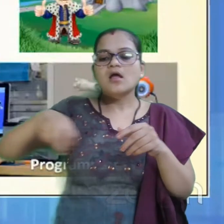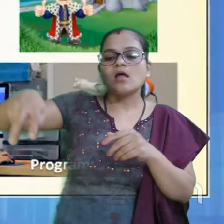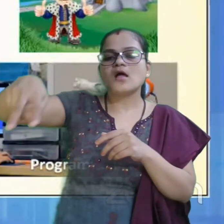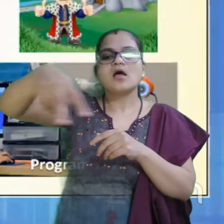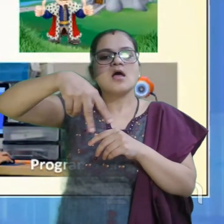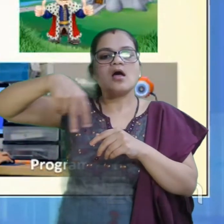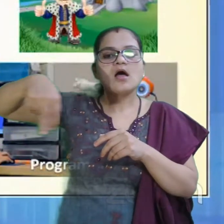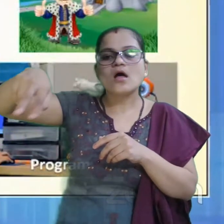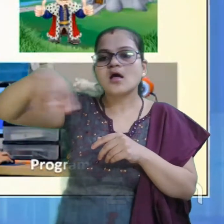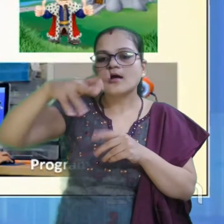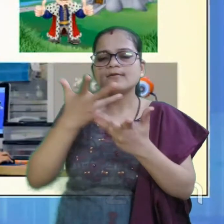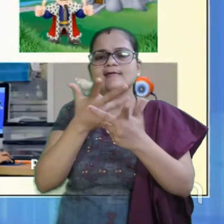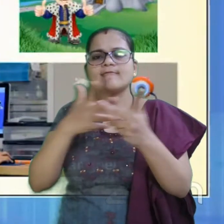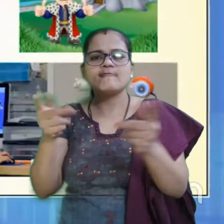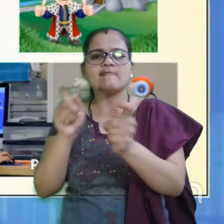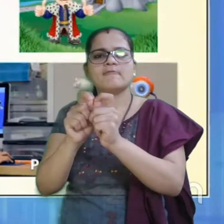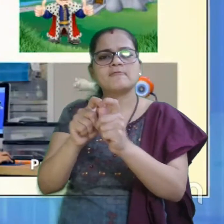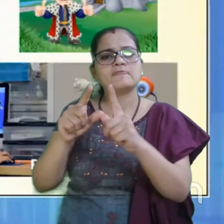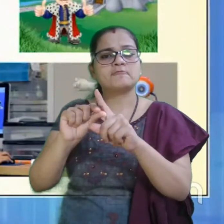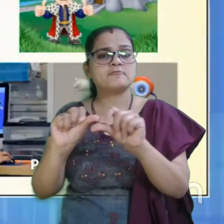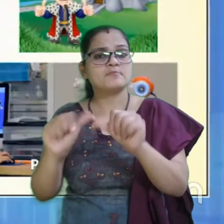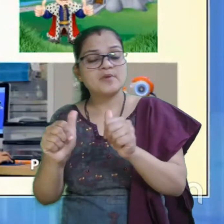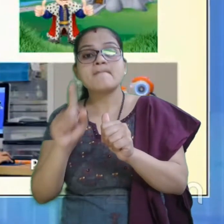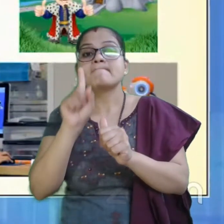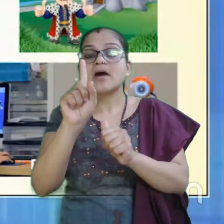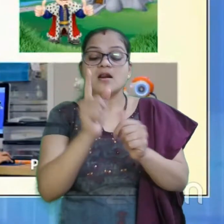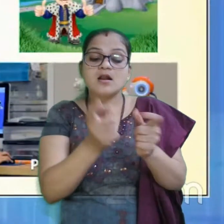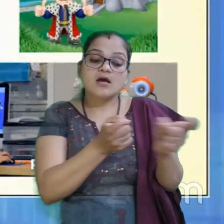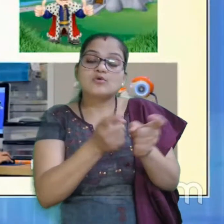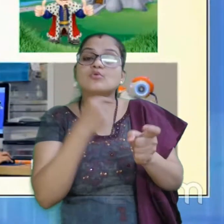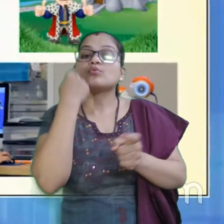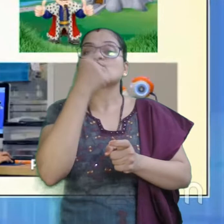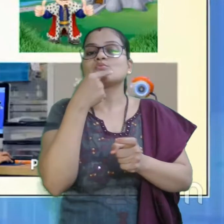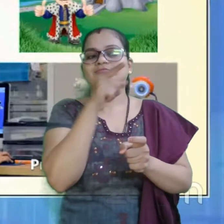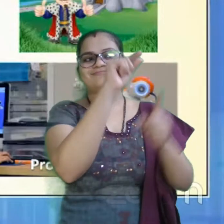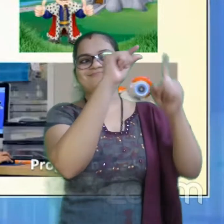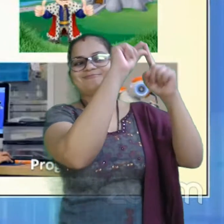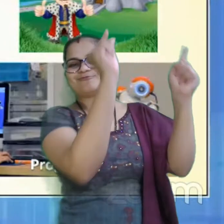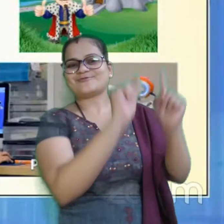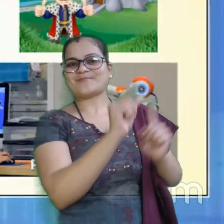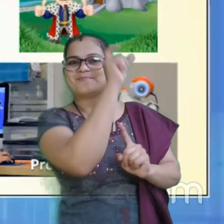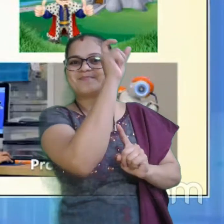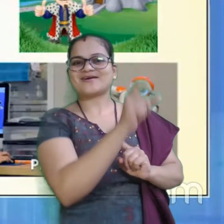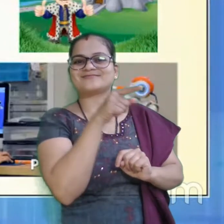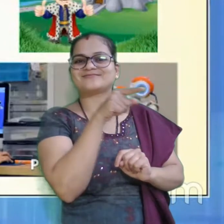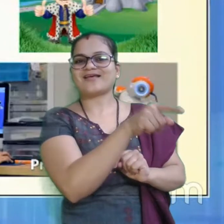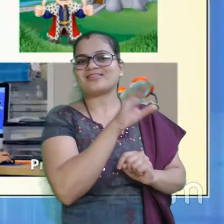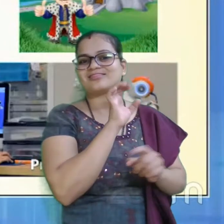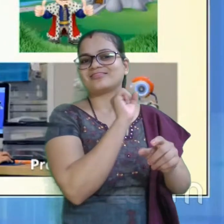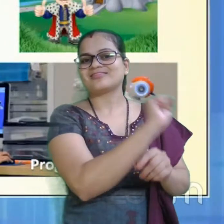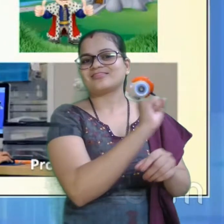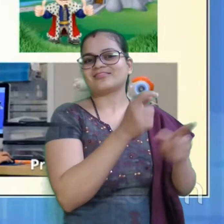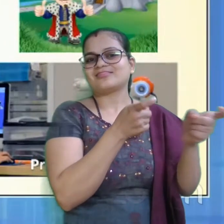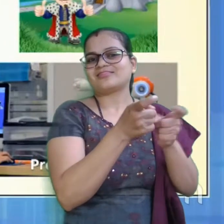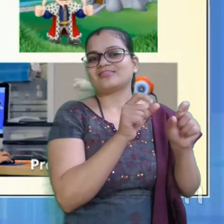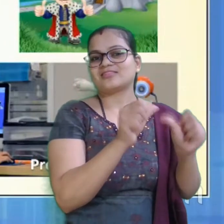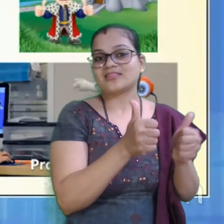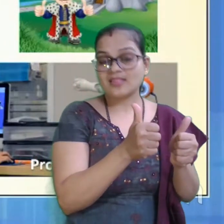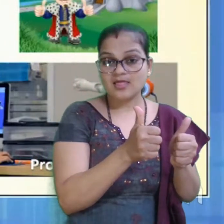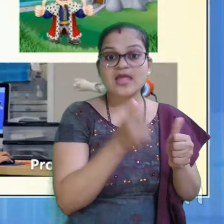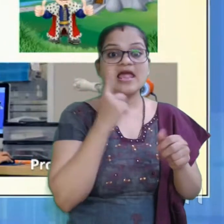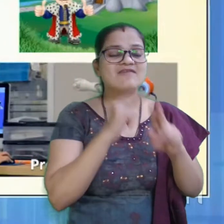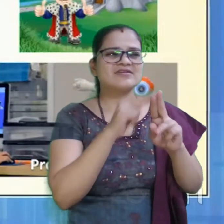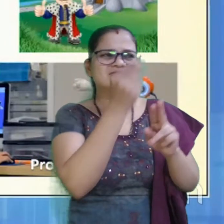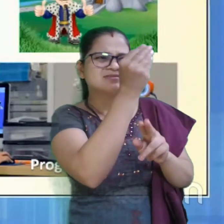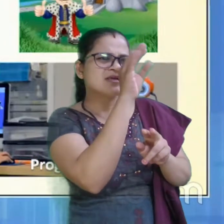robot going here and there and doing a lot of things, but the control is with the programmer. So as the programmer